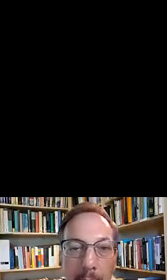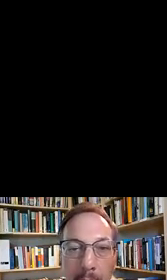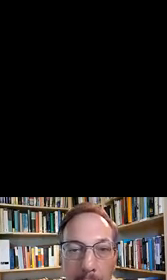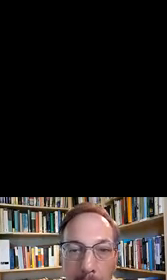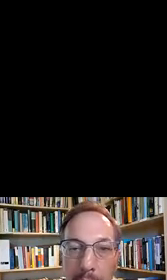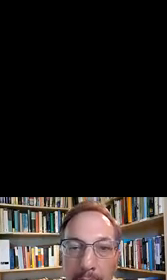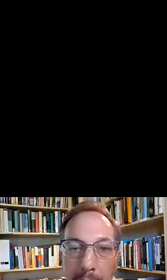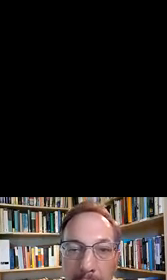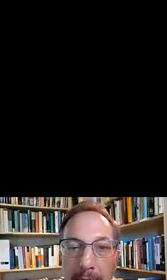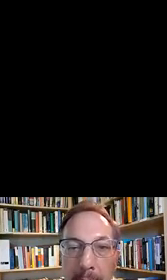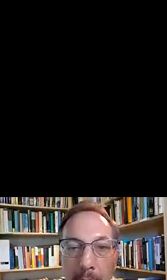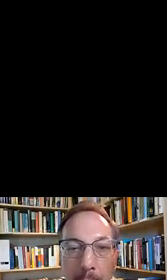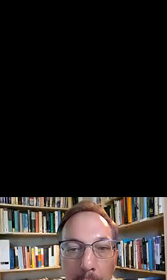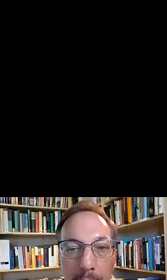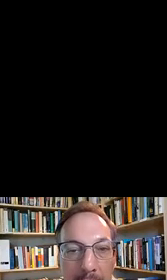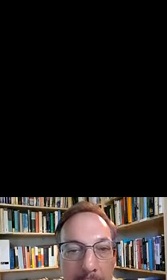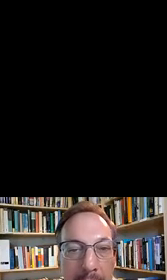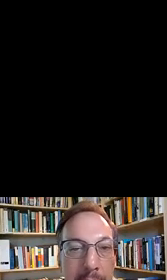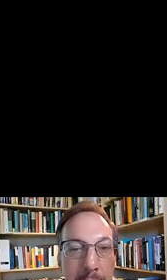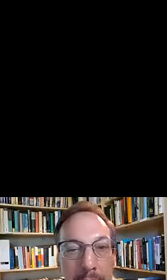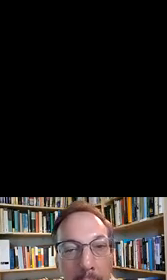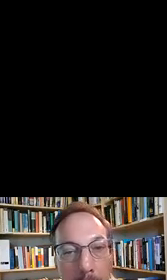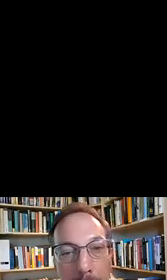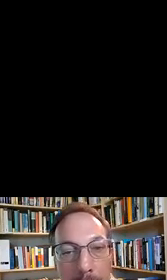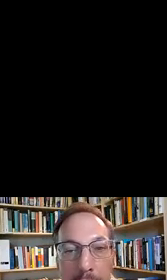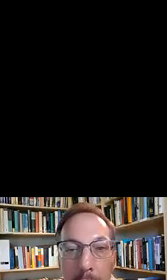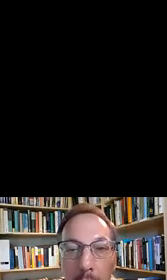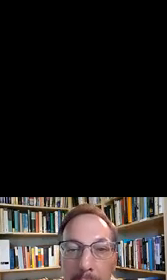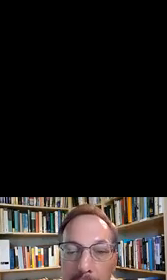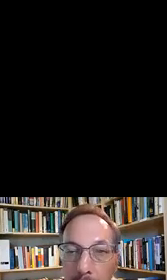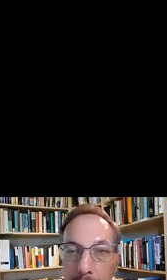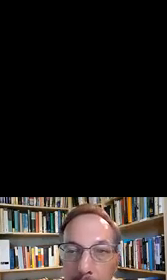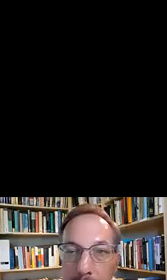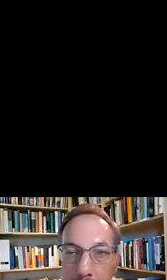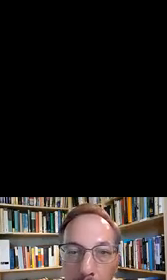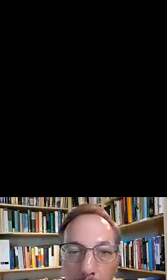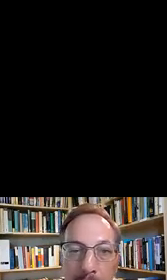now, you can only complete a double advanced major or double honors in the programs that